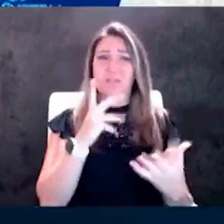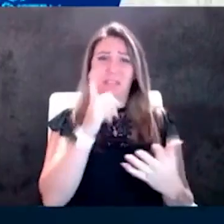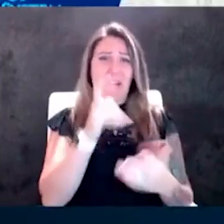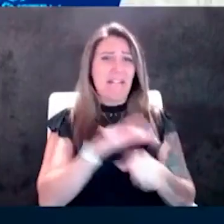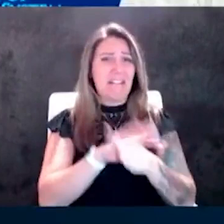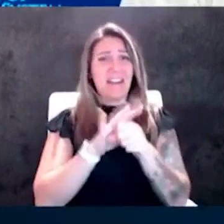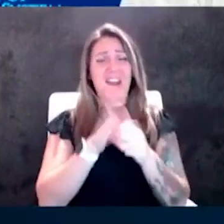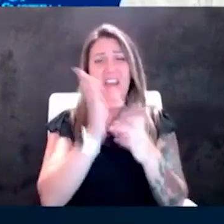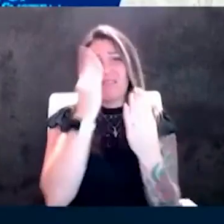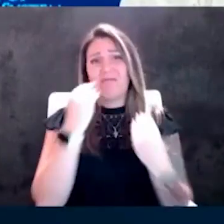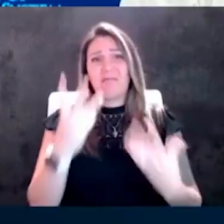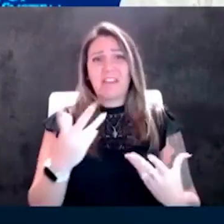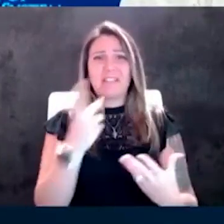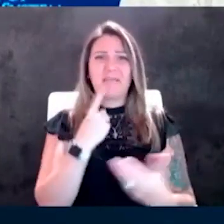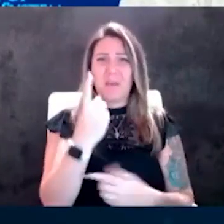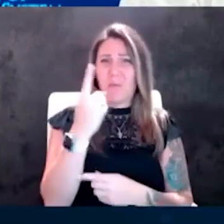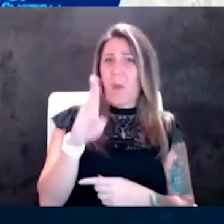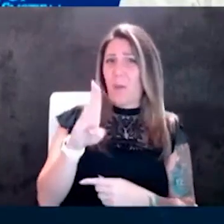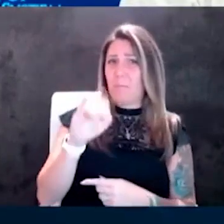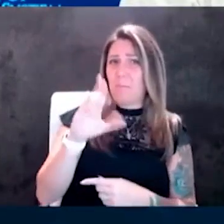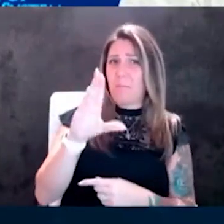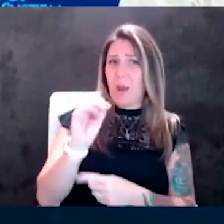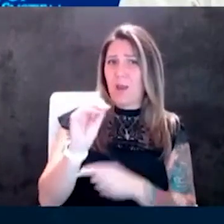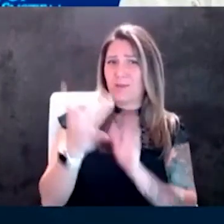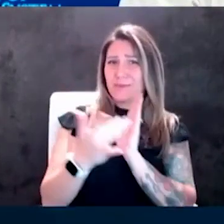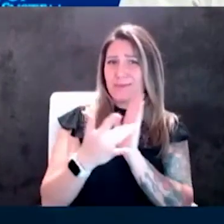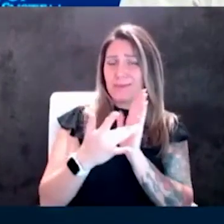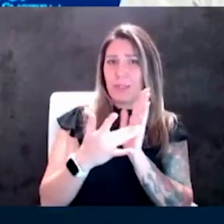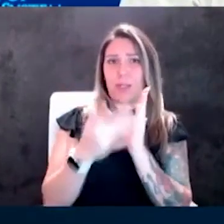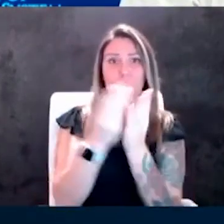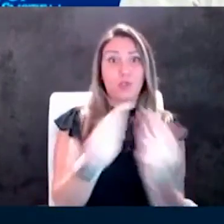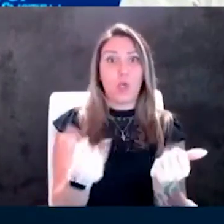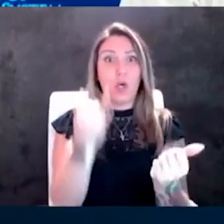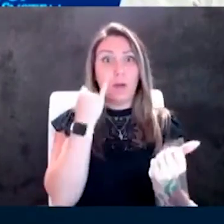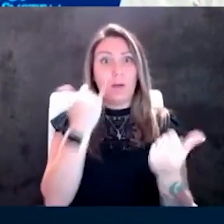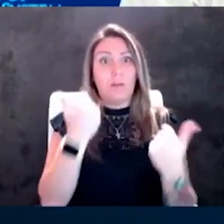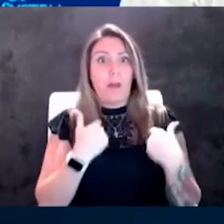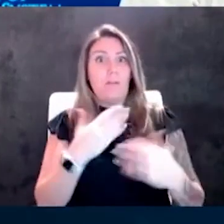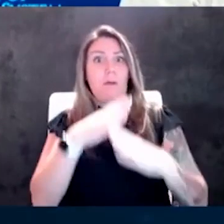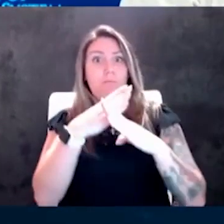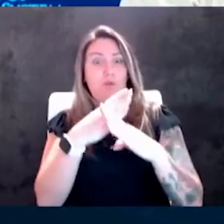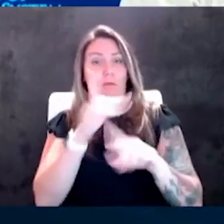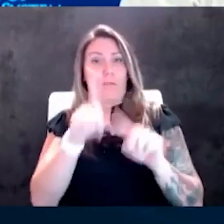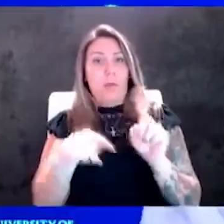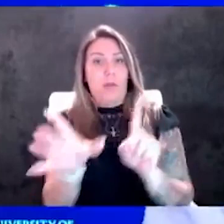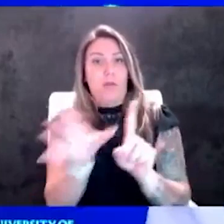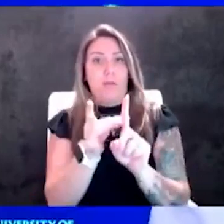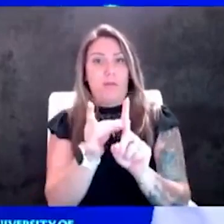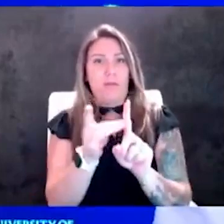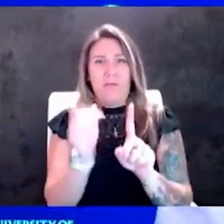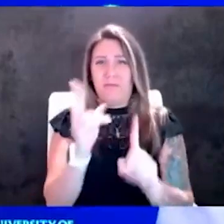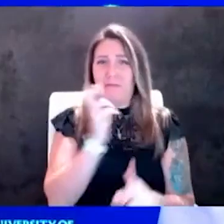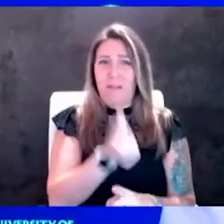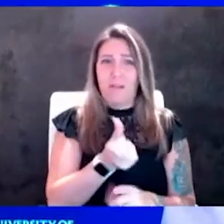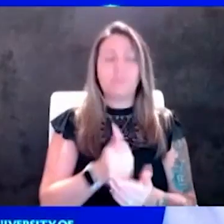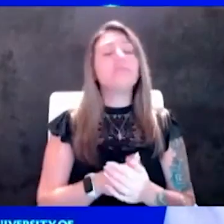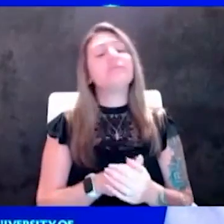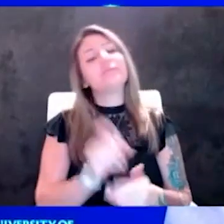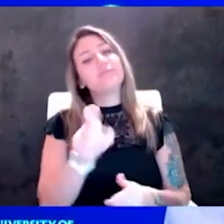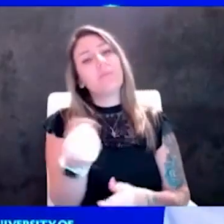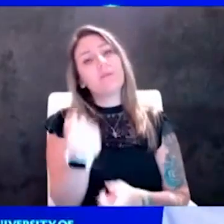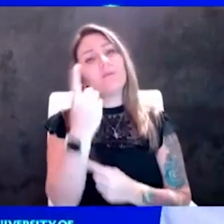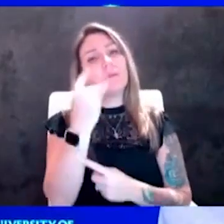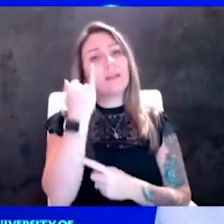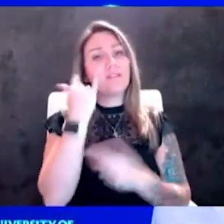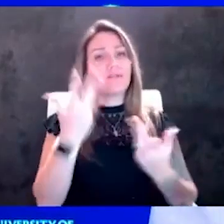one biotech company has solved the riddle of whether or not you have immunity to COVID-19. Yeah, I mean, I think we have to understand that if you've been vaccinated